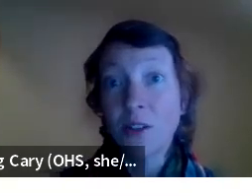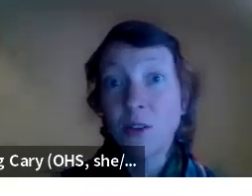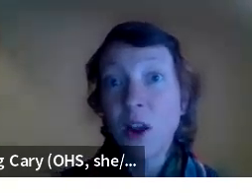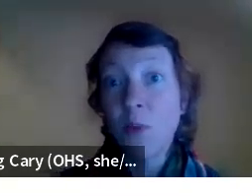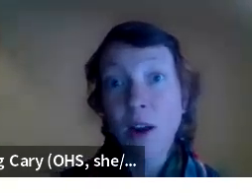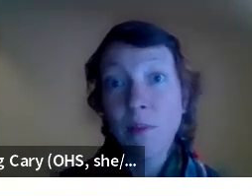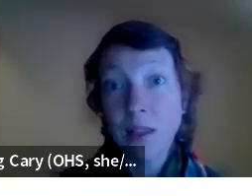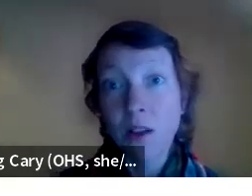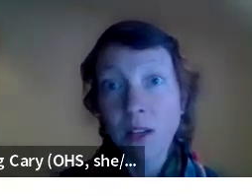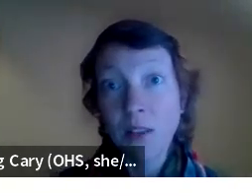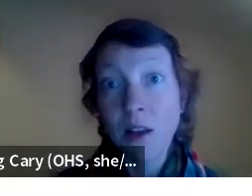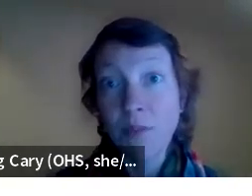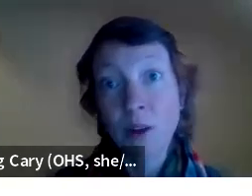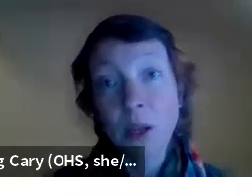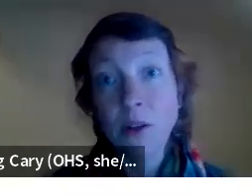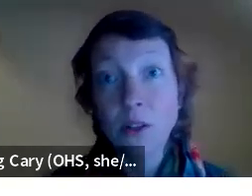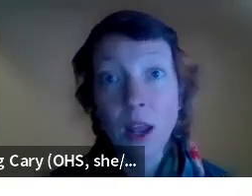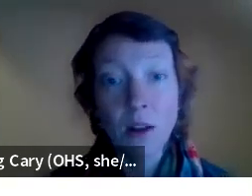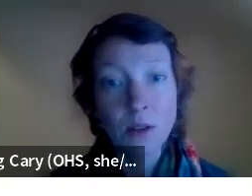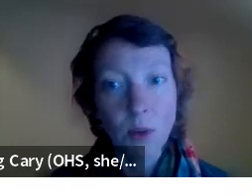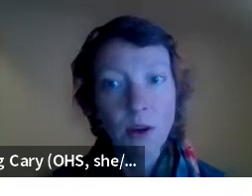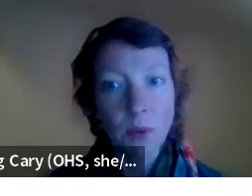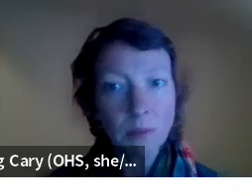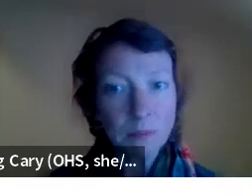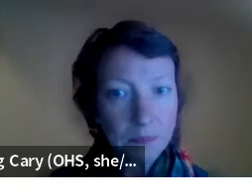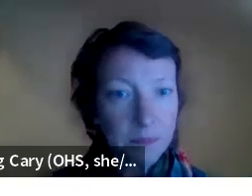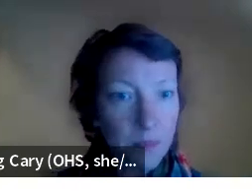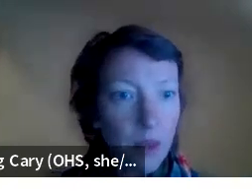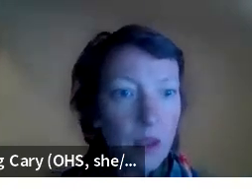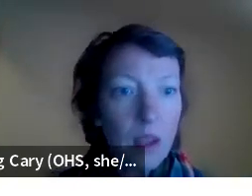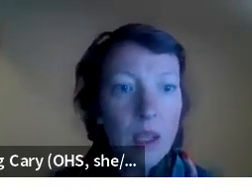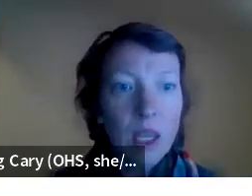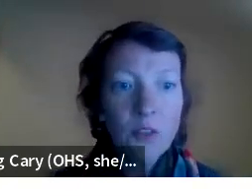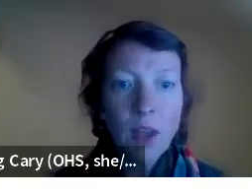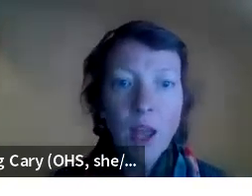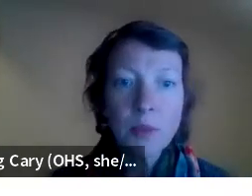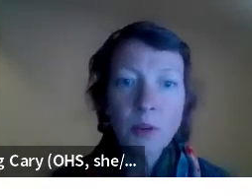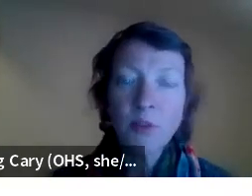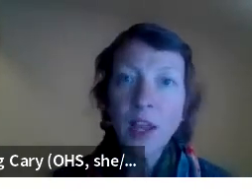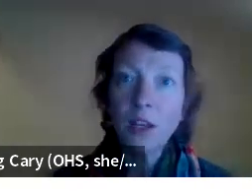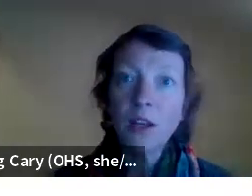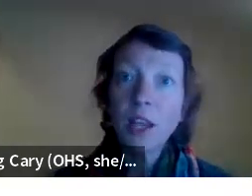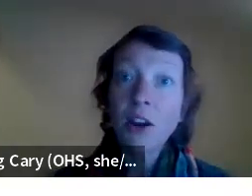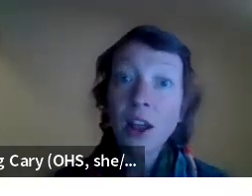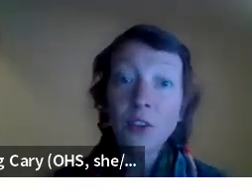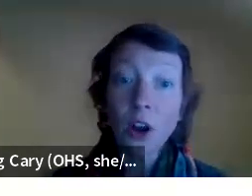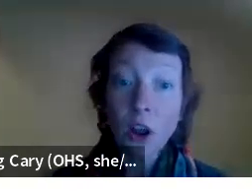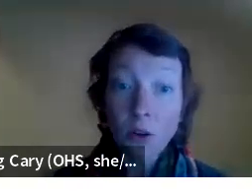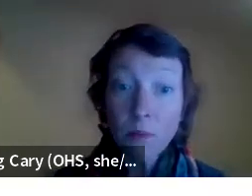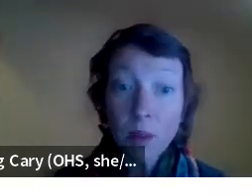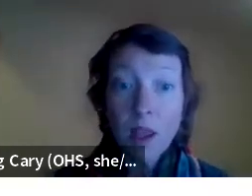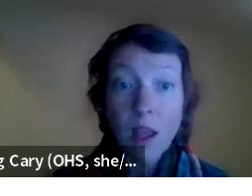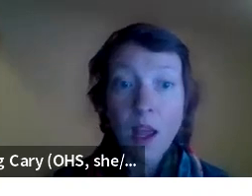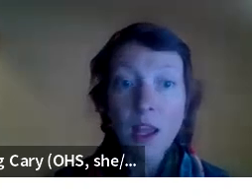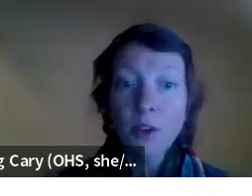child to wear a mask all day long if their peers are not also wearing one. If you're providing care out of your